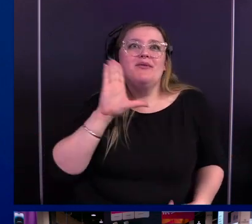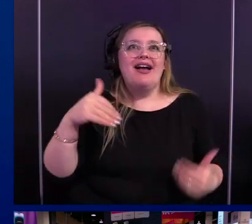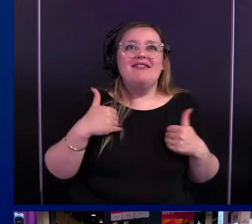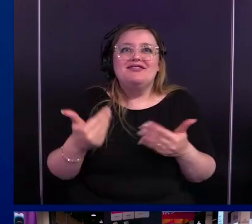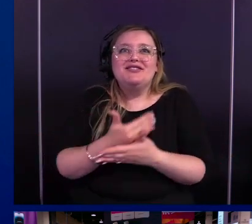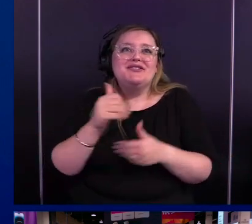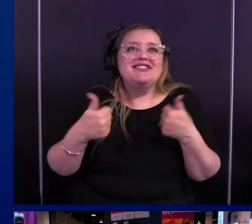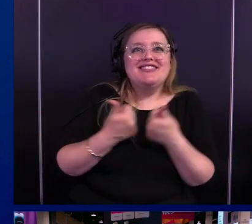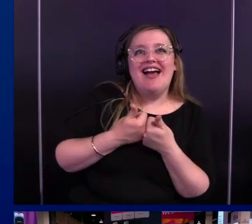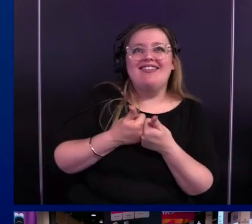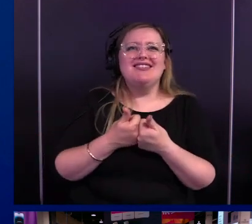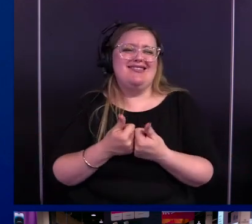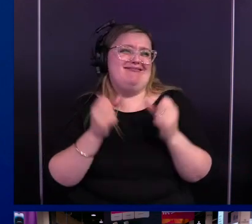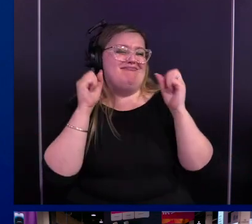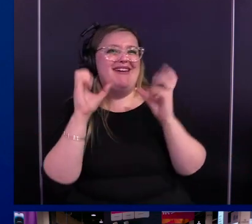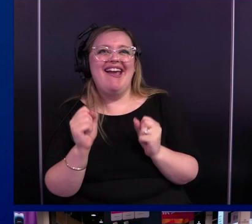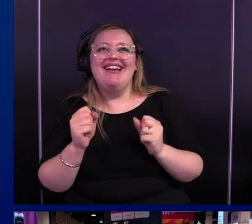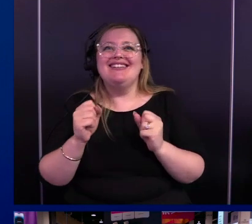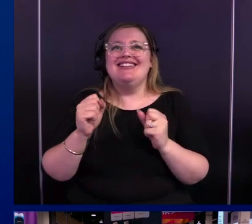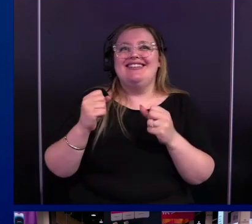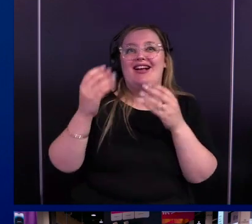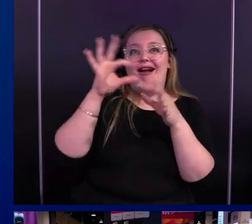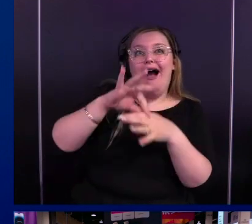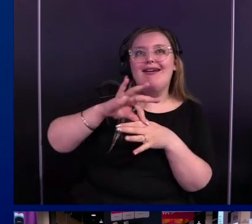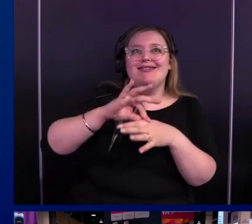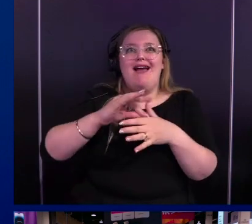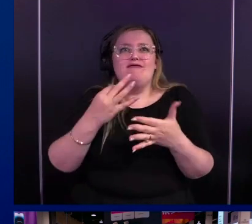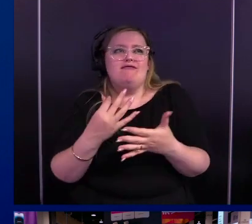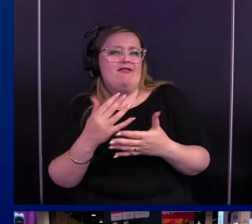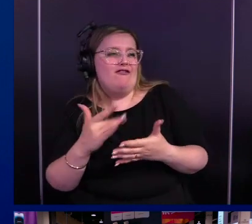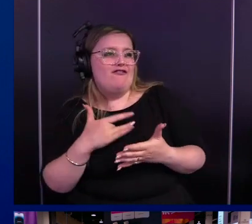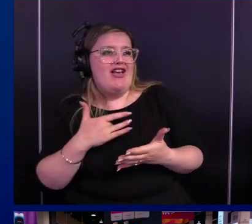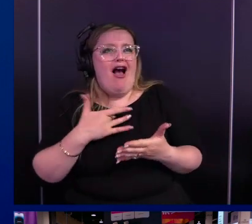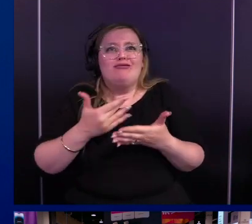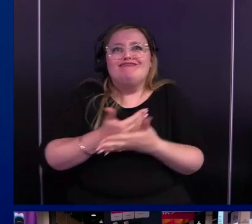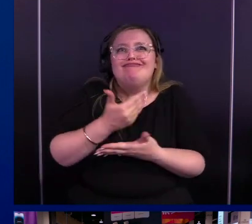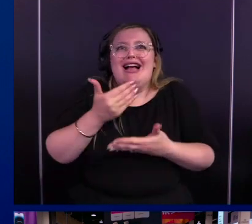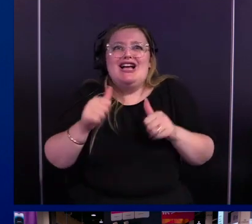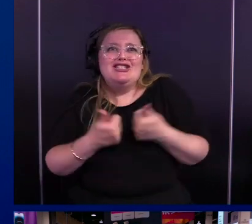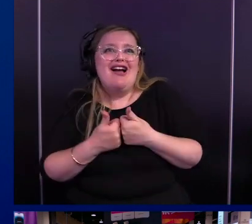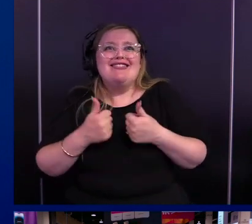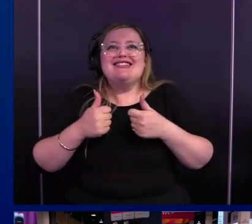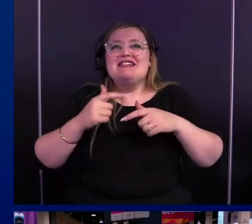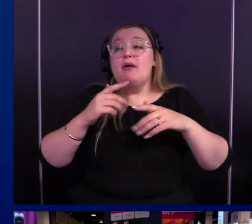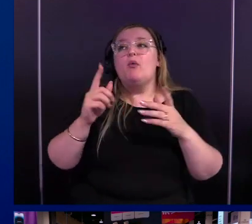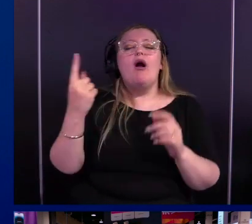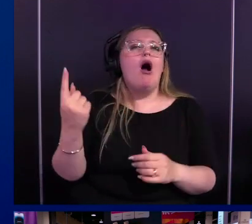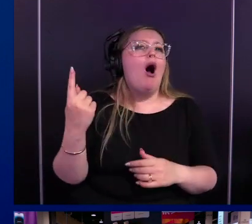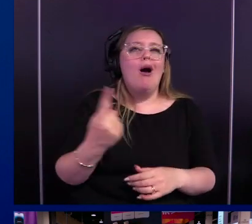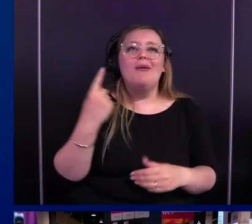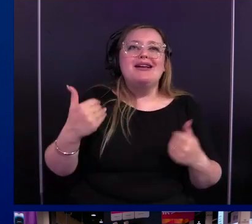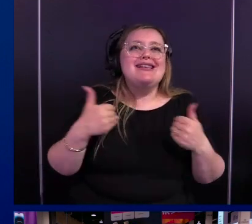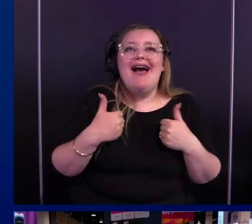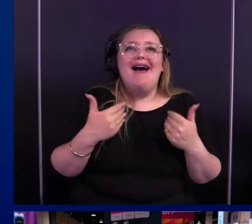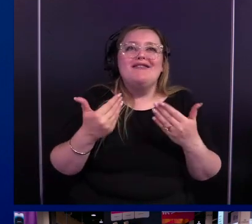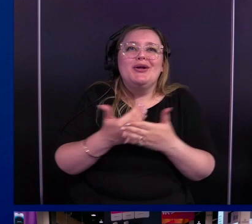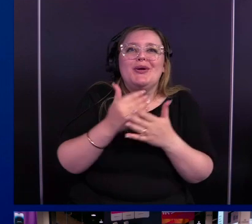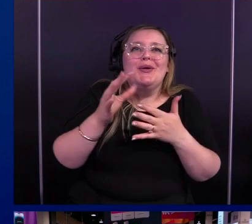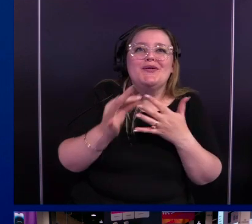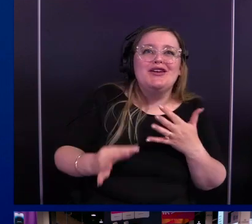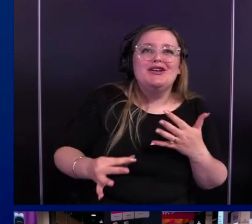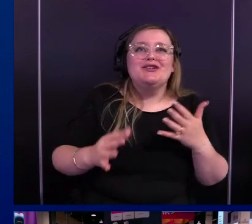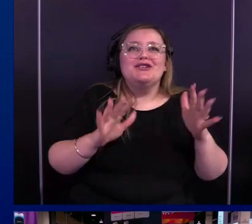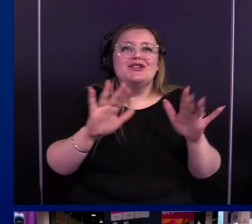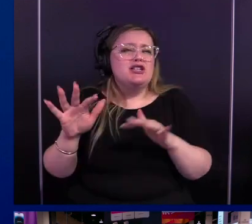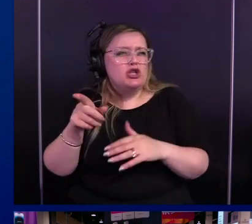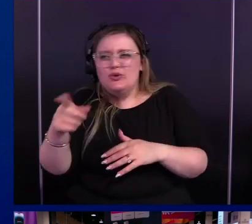amazing. Keeps the content fresh and challenging. But also, we're coming up with new services and features regularly. Yes. You mentioned what? There was like 20